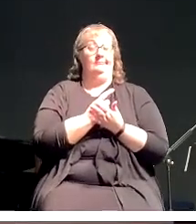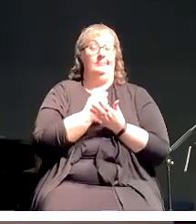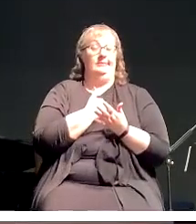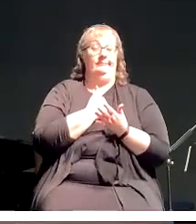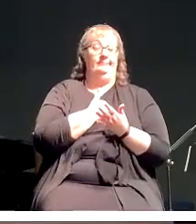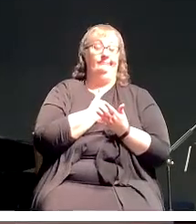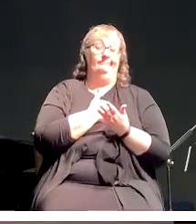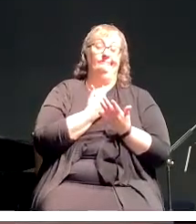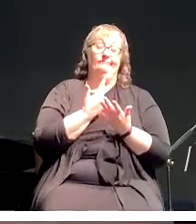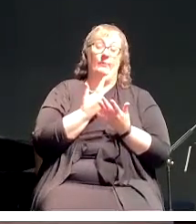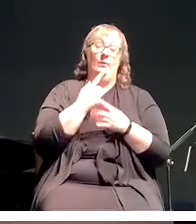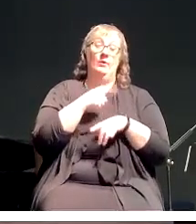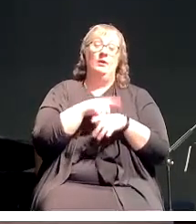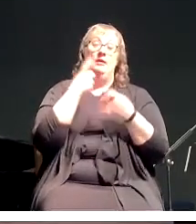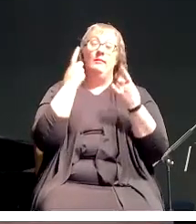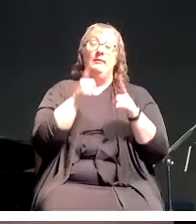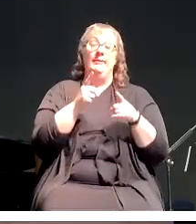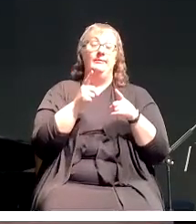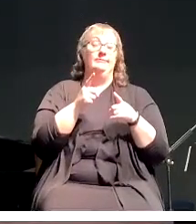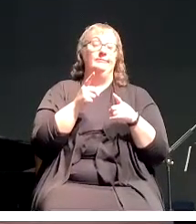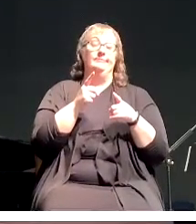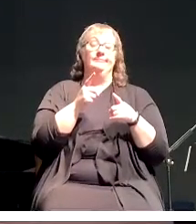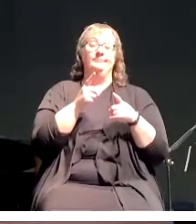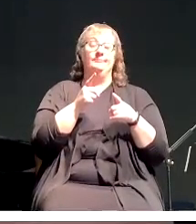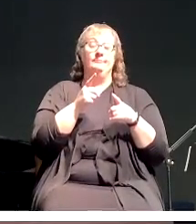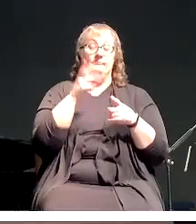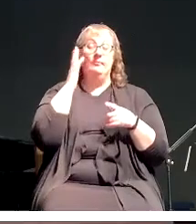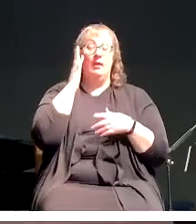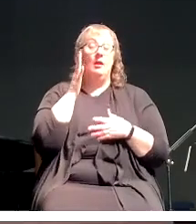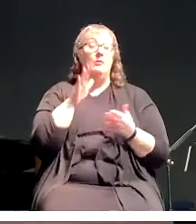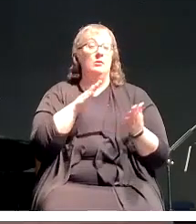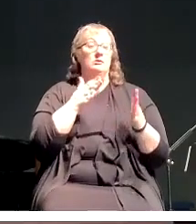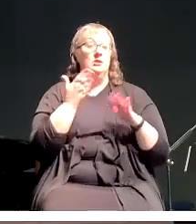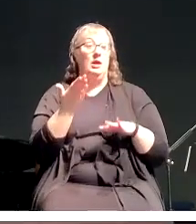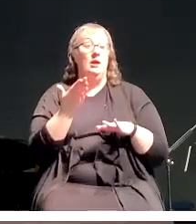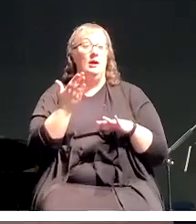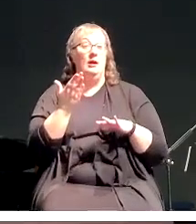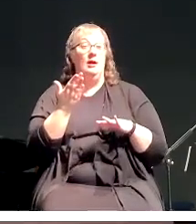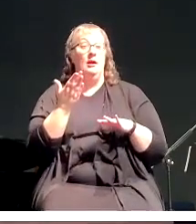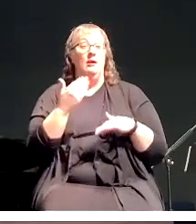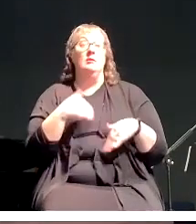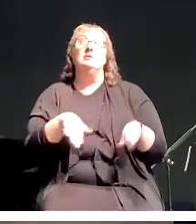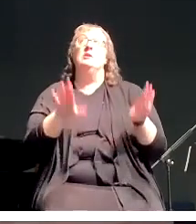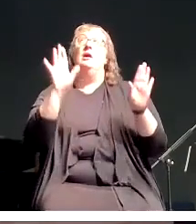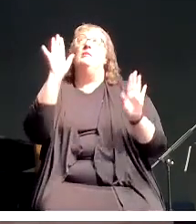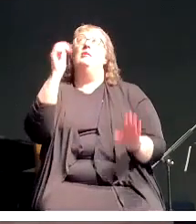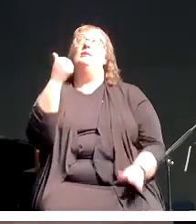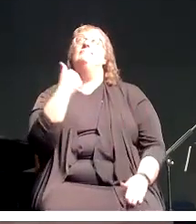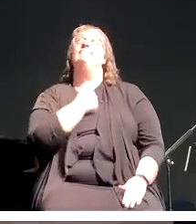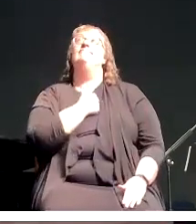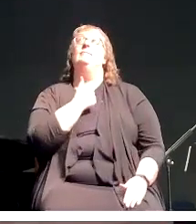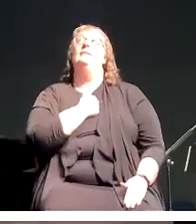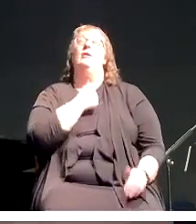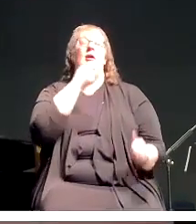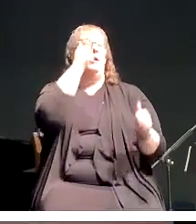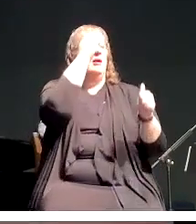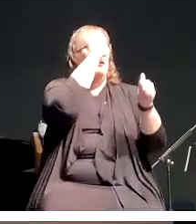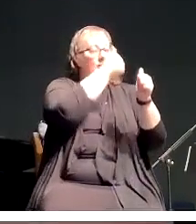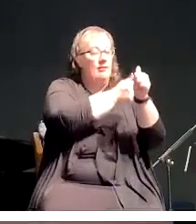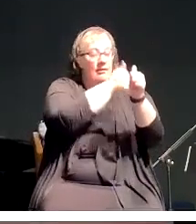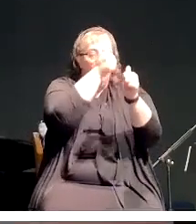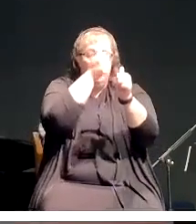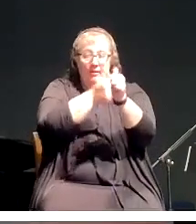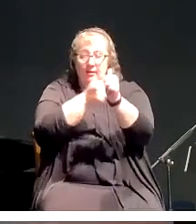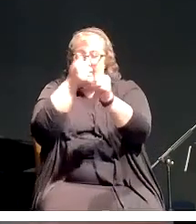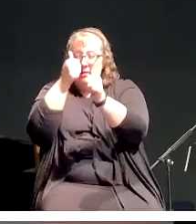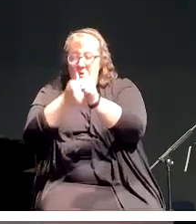came, he said, you know what? I'm going to die, and I'm going to sacrifice myself for every single